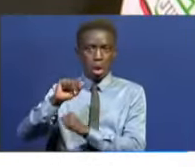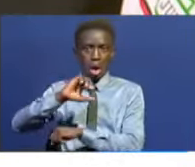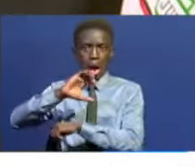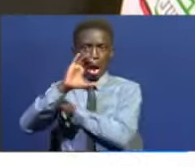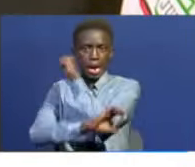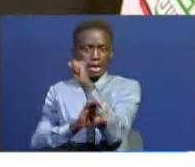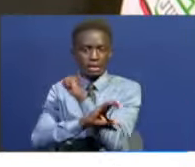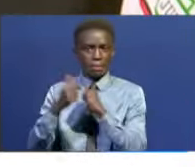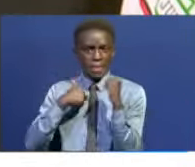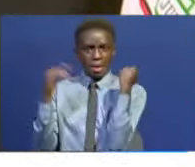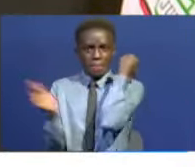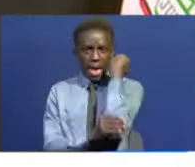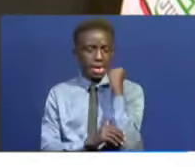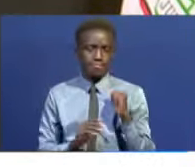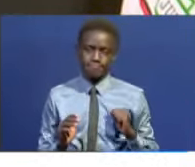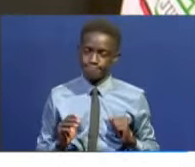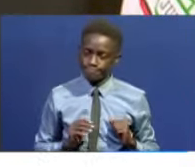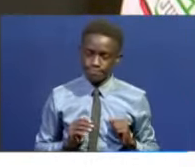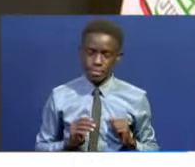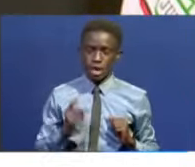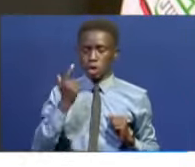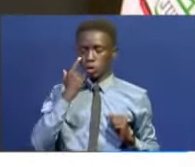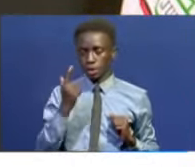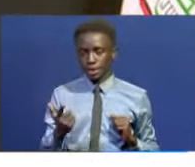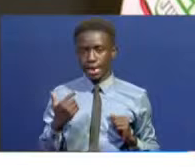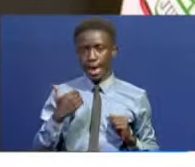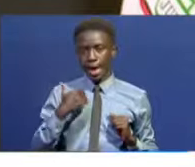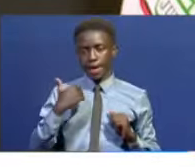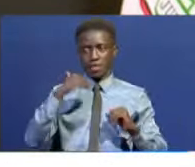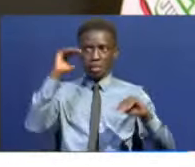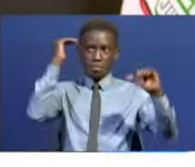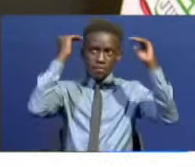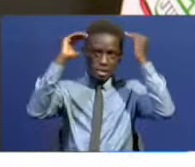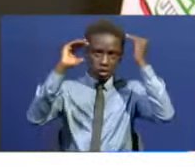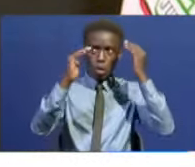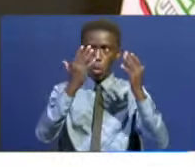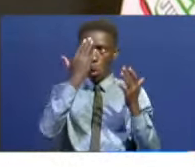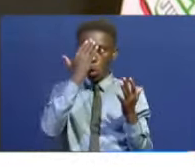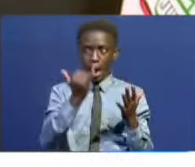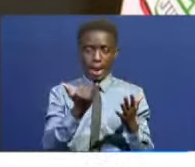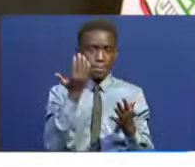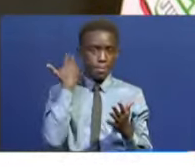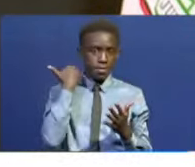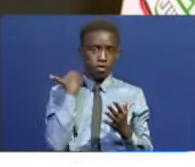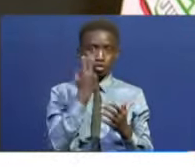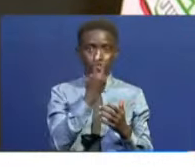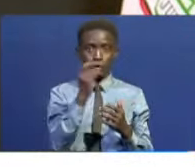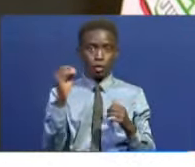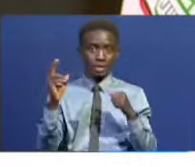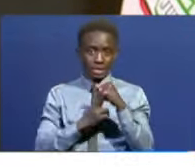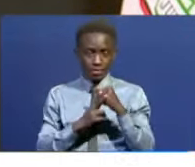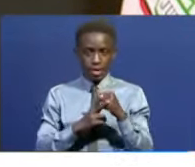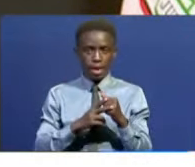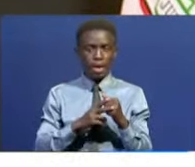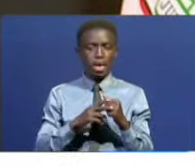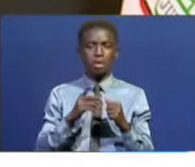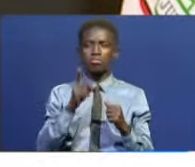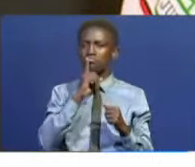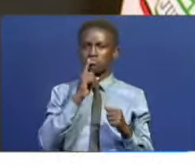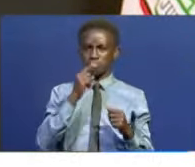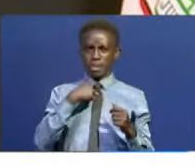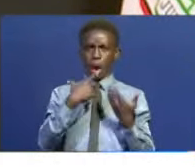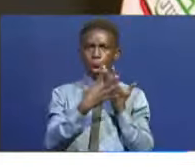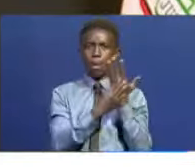been one of the most important innovations since the disputed 2007 elections in ensuring stability,